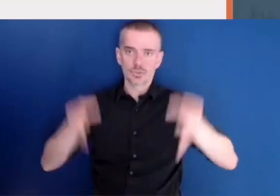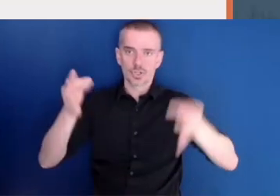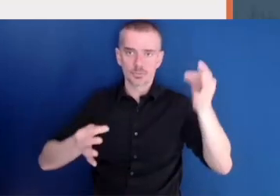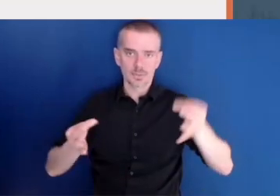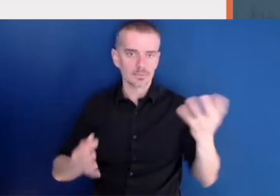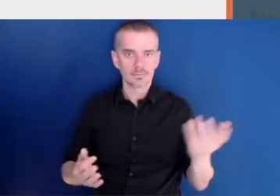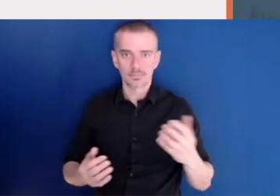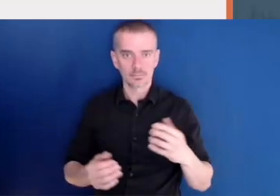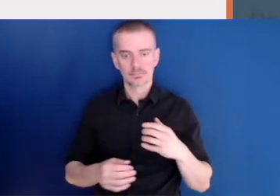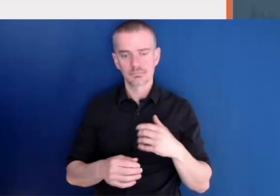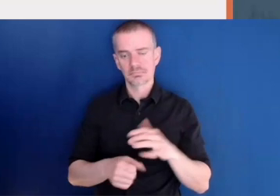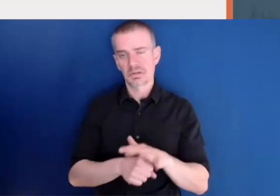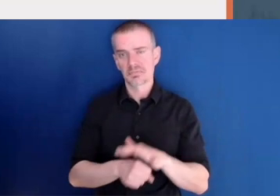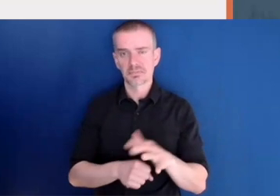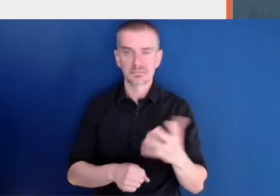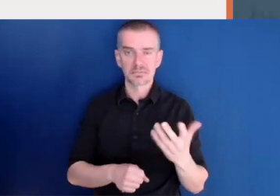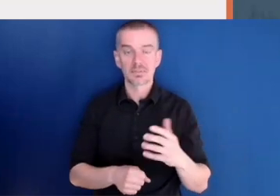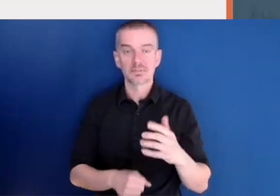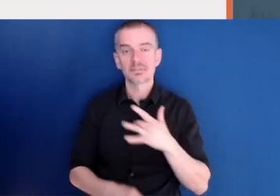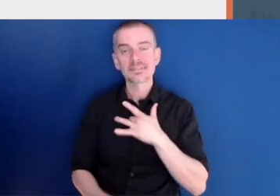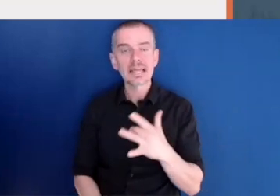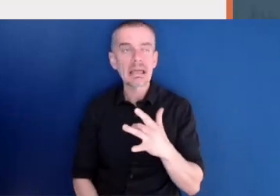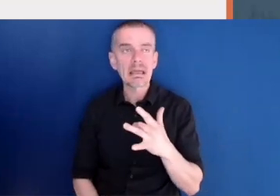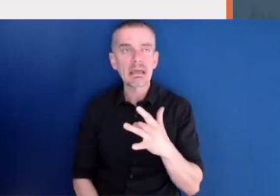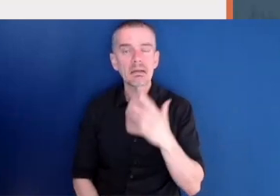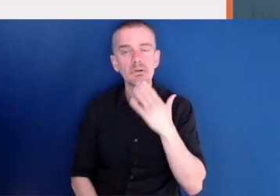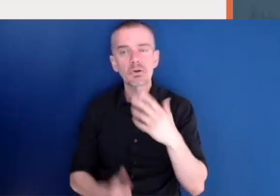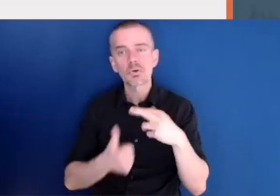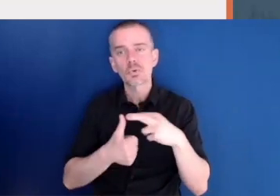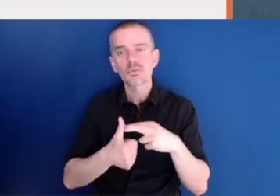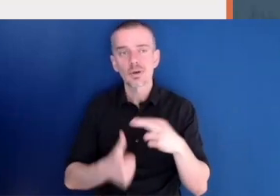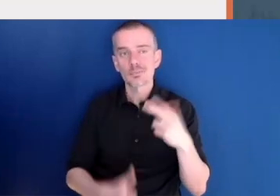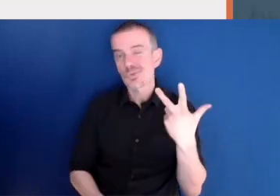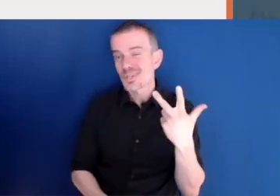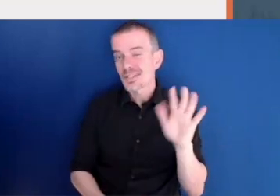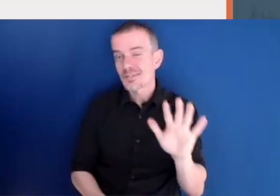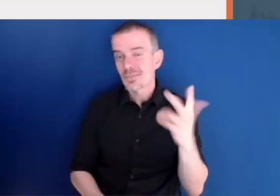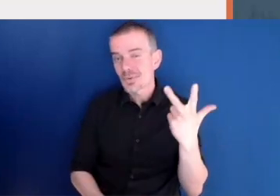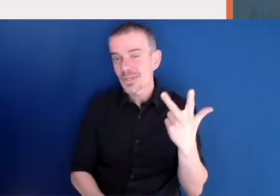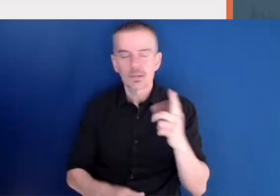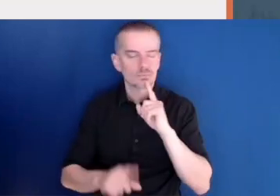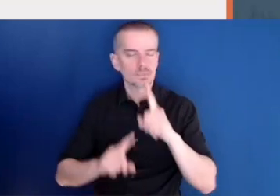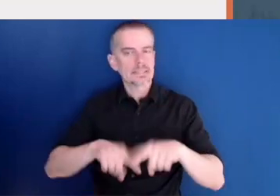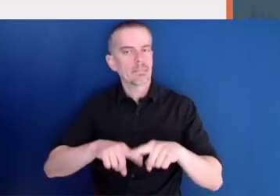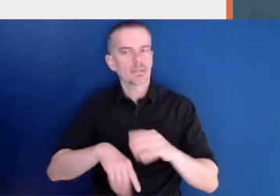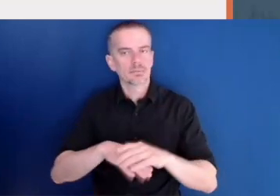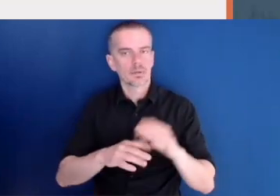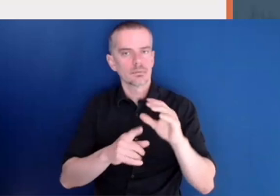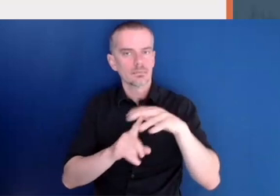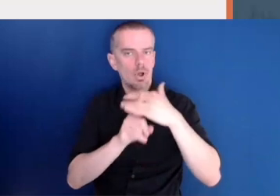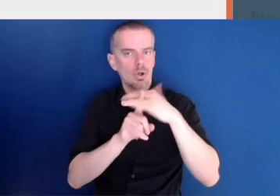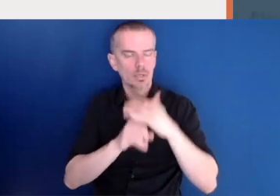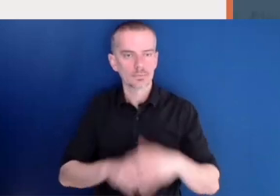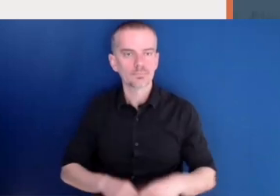adequate. Usually 3 or so is a good rule of thumb, but it really depends on the context. In